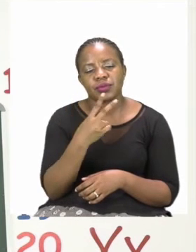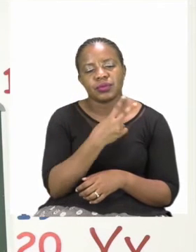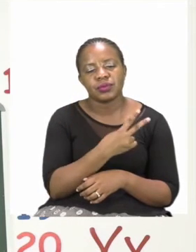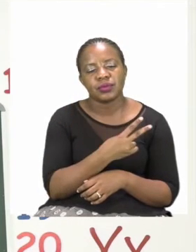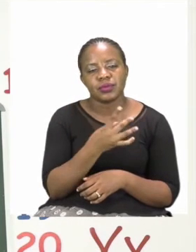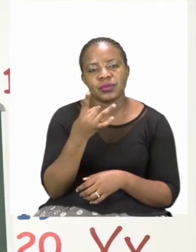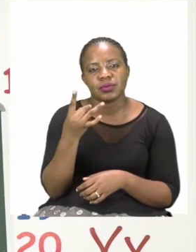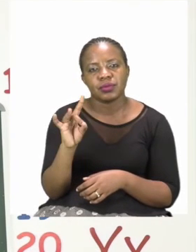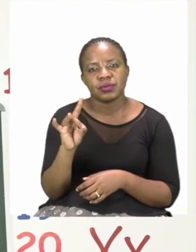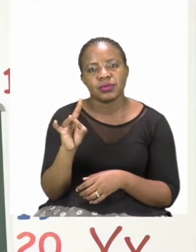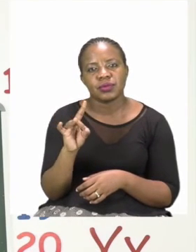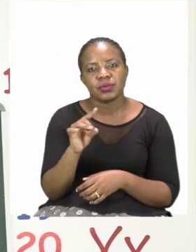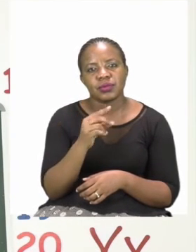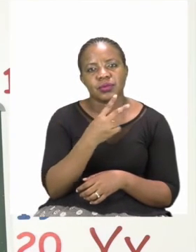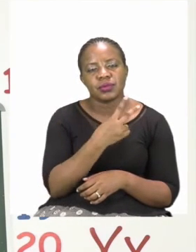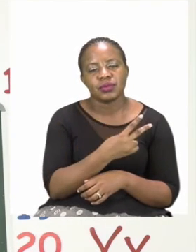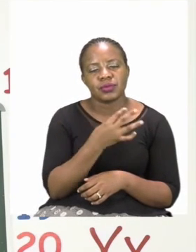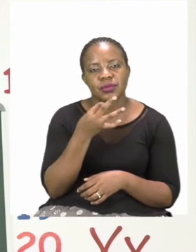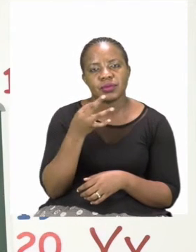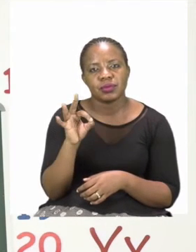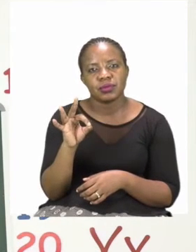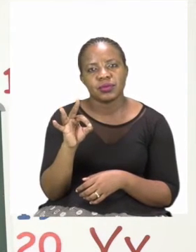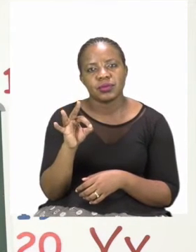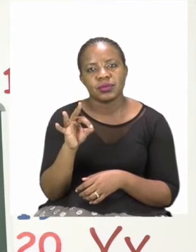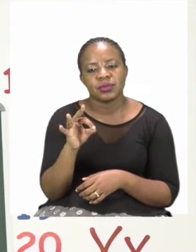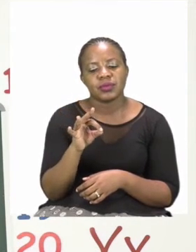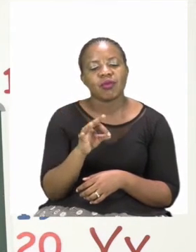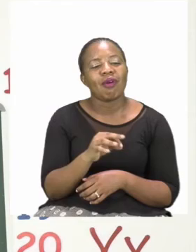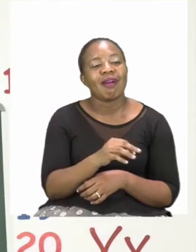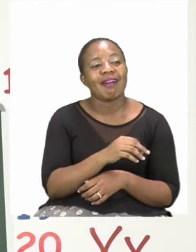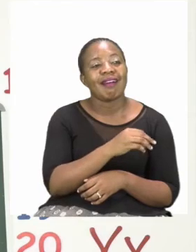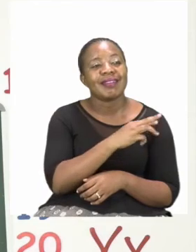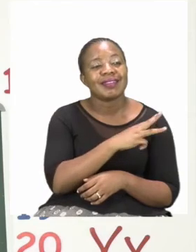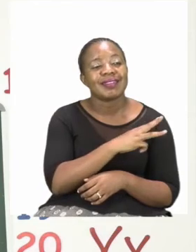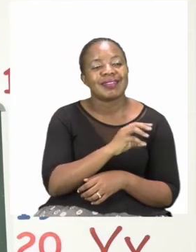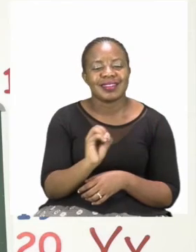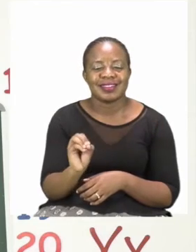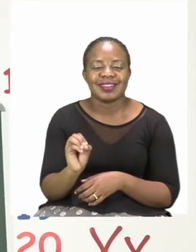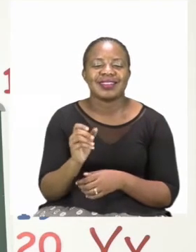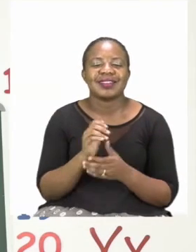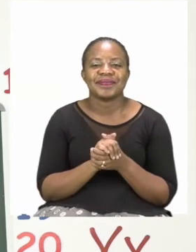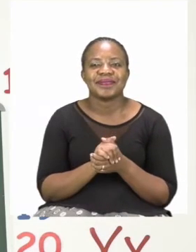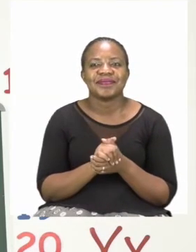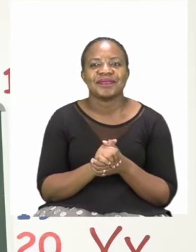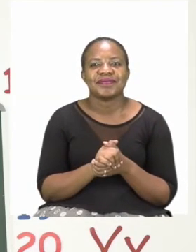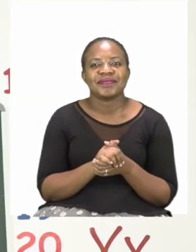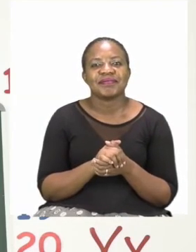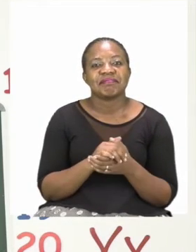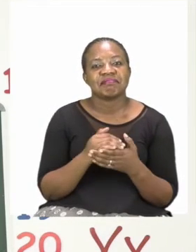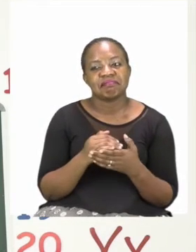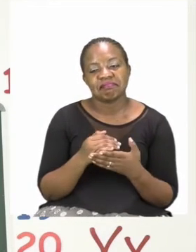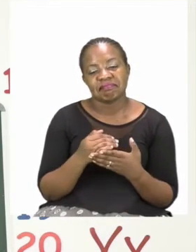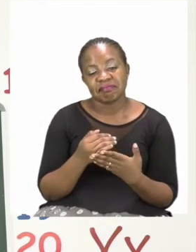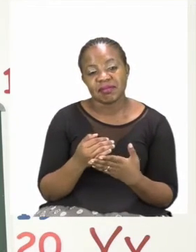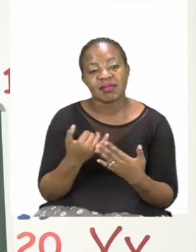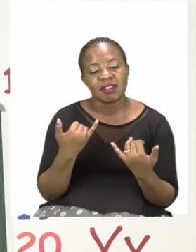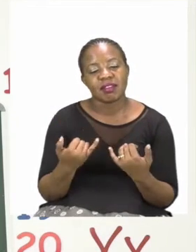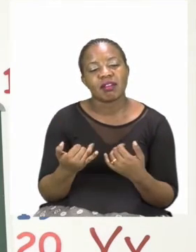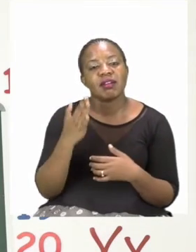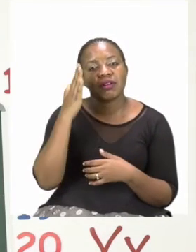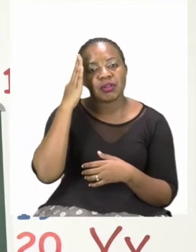28, 29, 30. So we know that our answer is